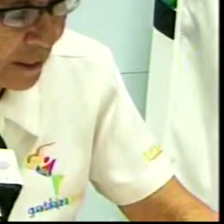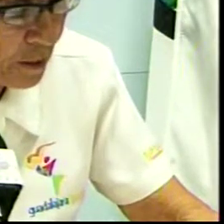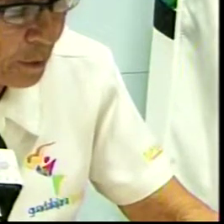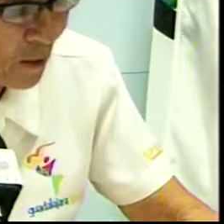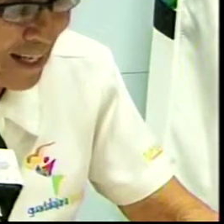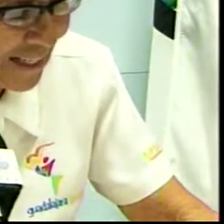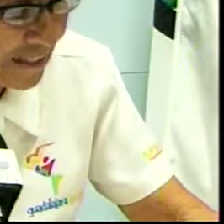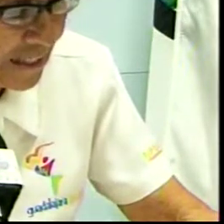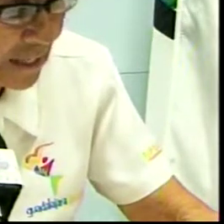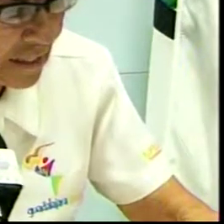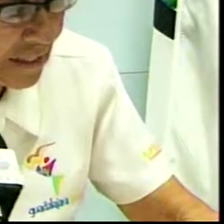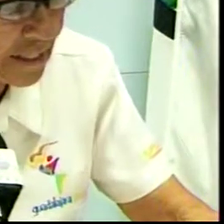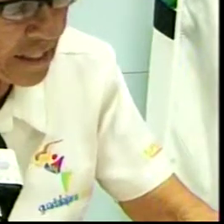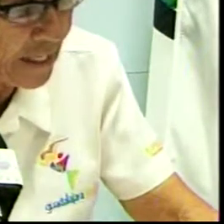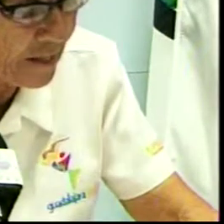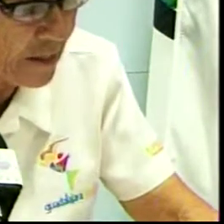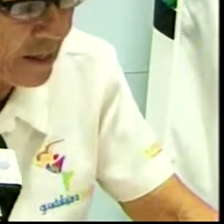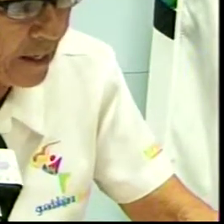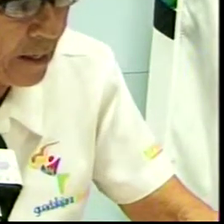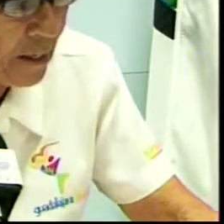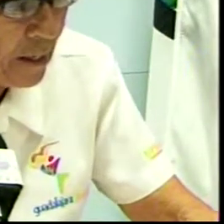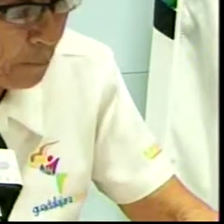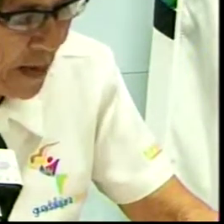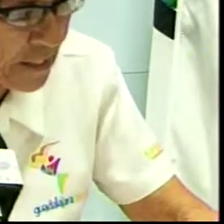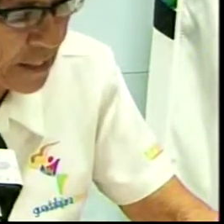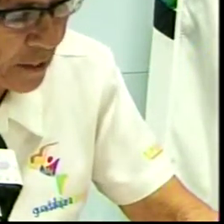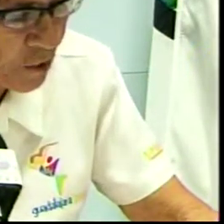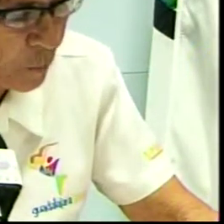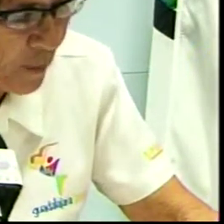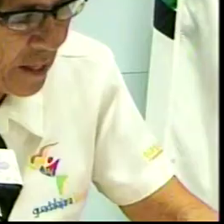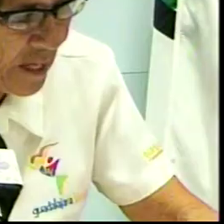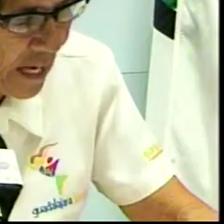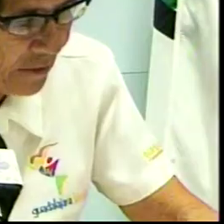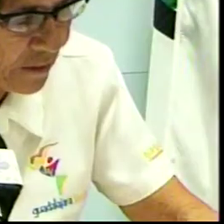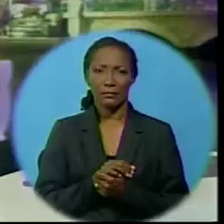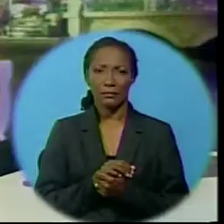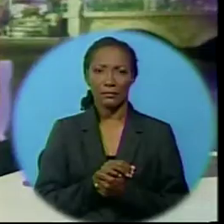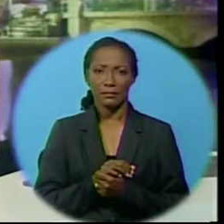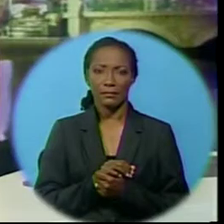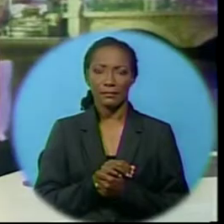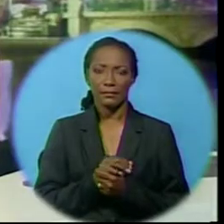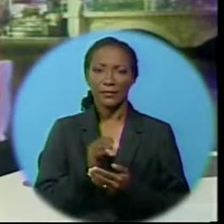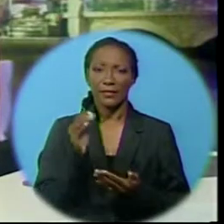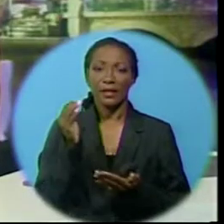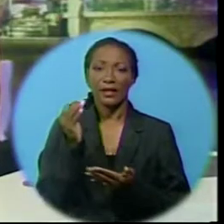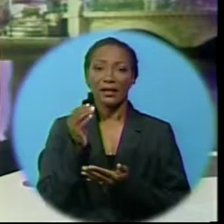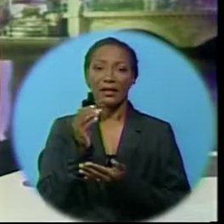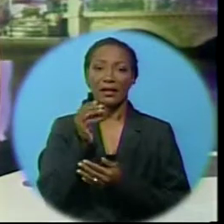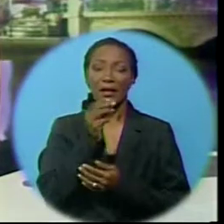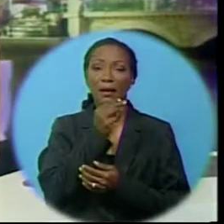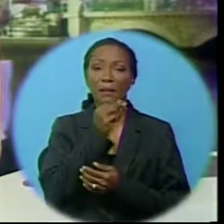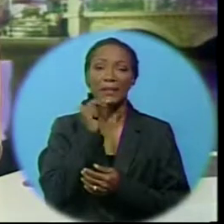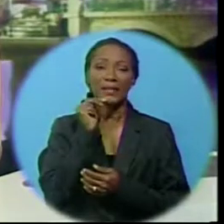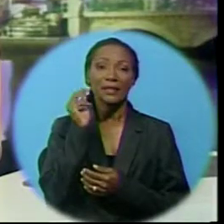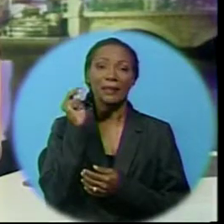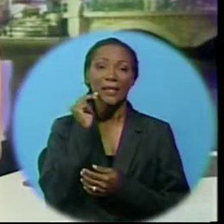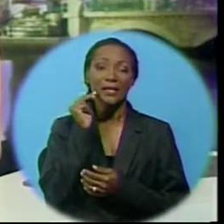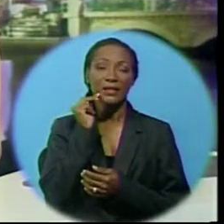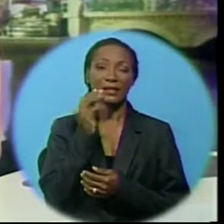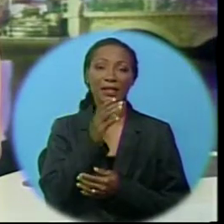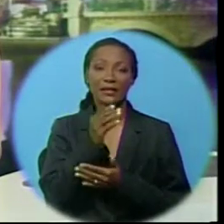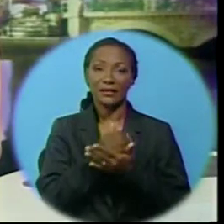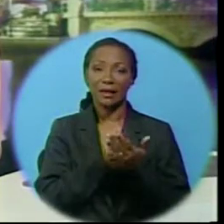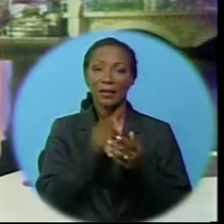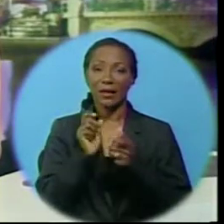That makes up your 18 athletes in the men's section. Ms. Maynard and some of the athletes will leave the